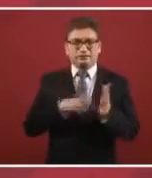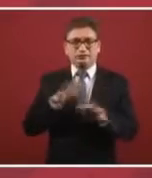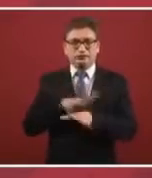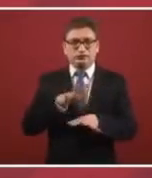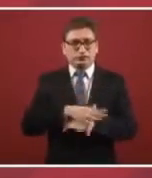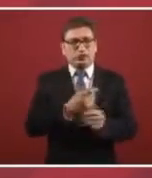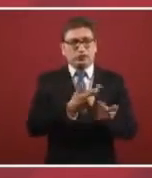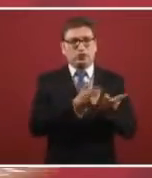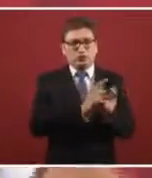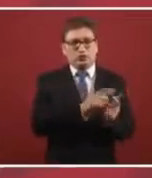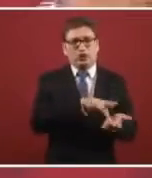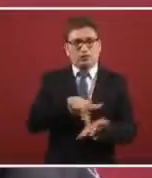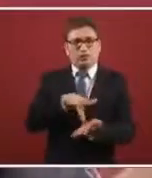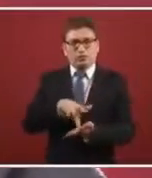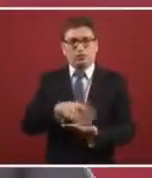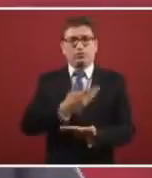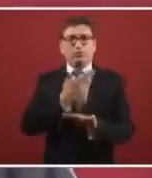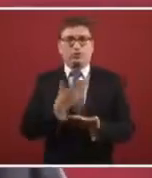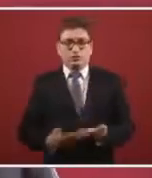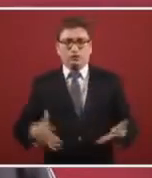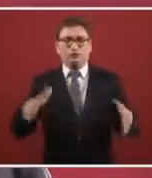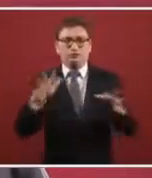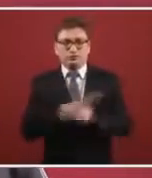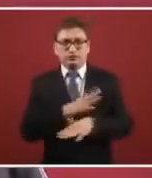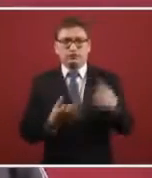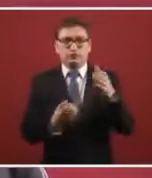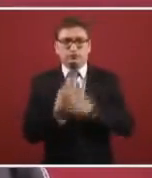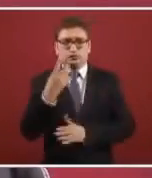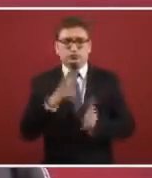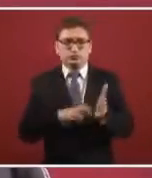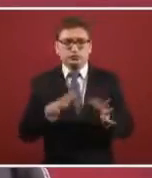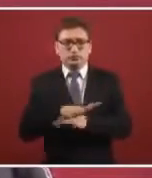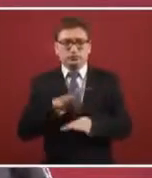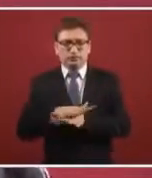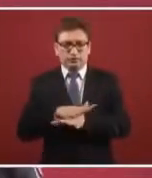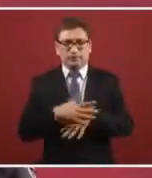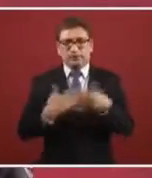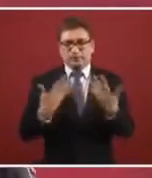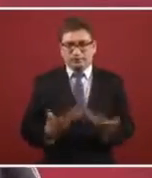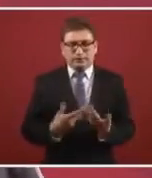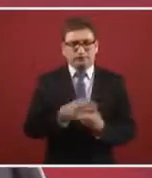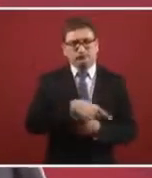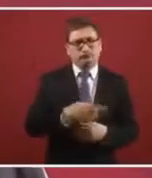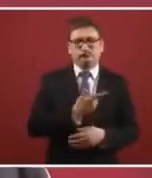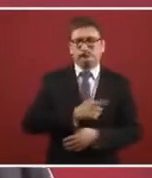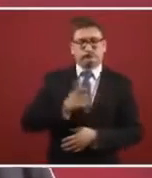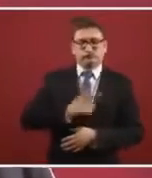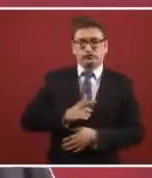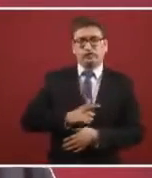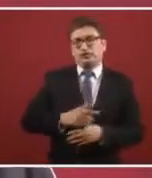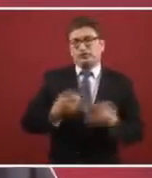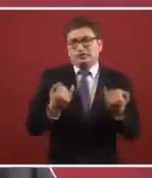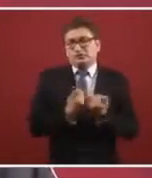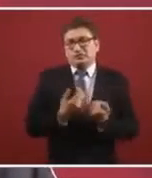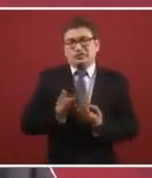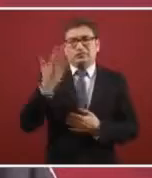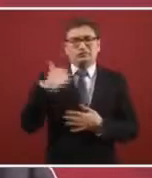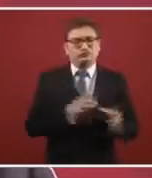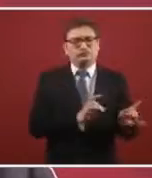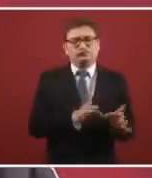reform que se previously. dio en otras That was circunstancias. also in different Esa circumstances. reforma That reform